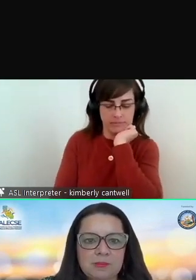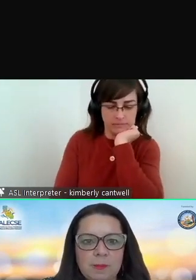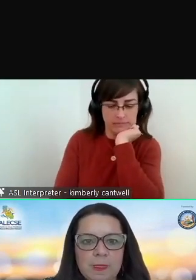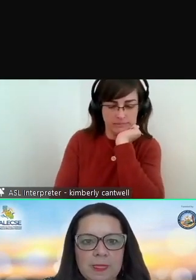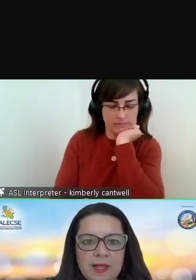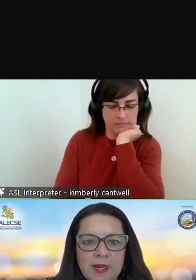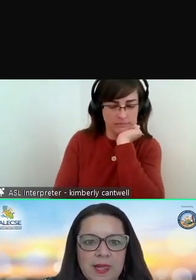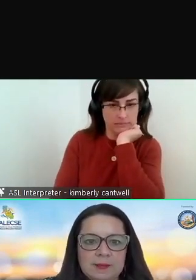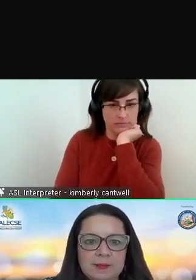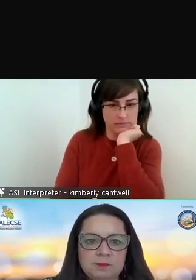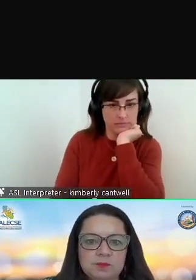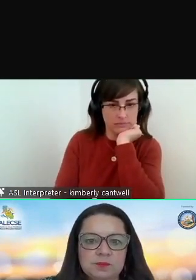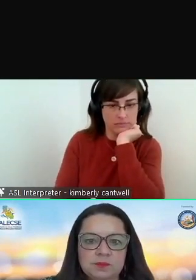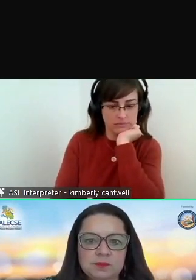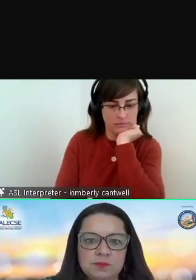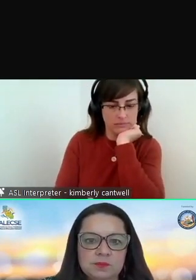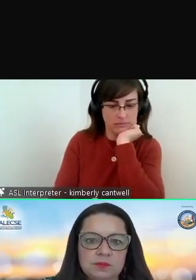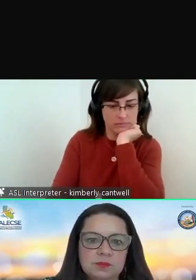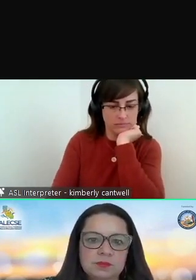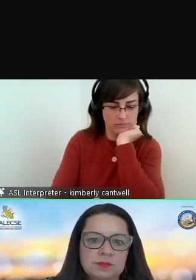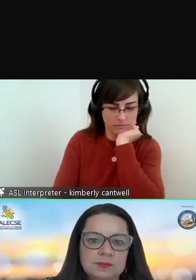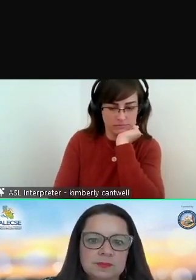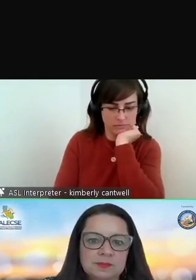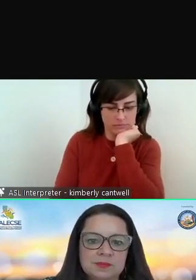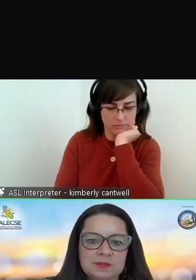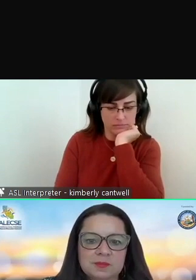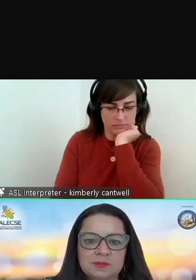Whoa, nice it.